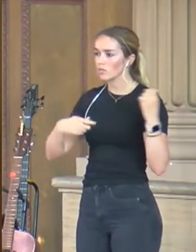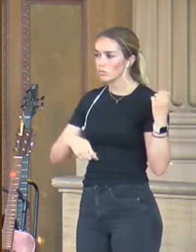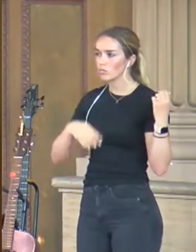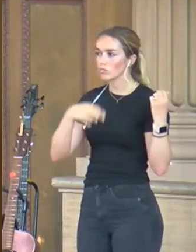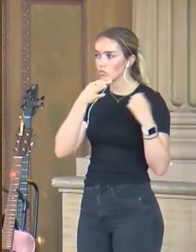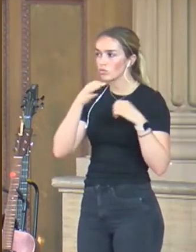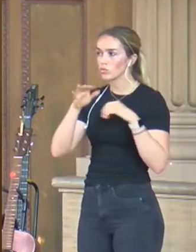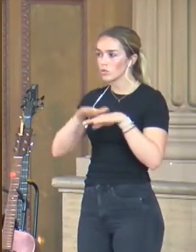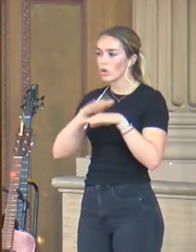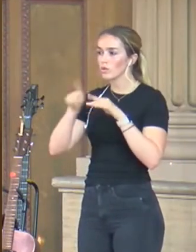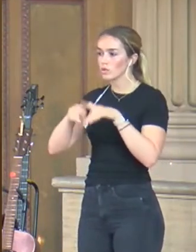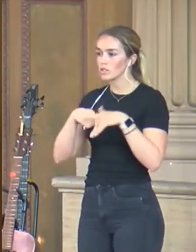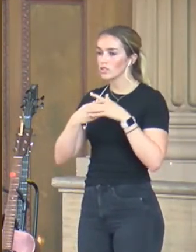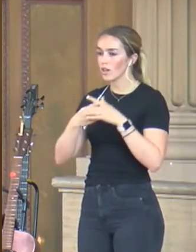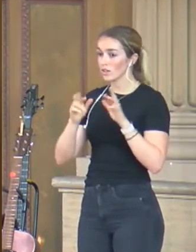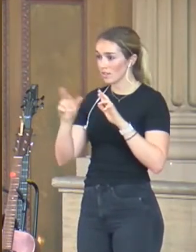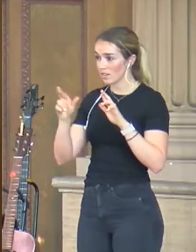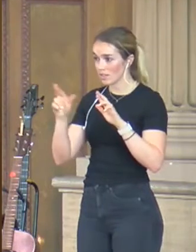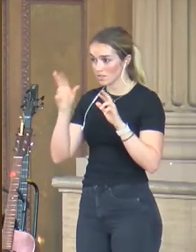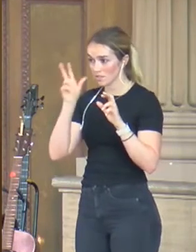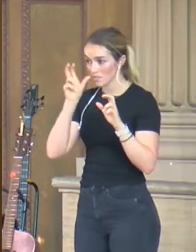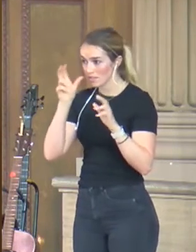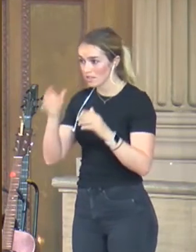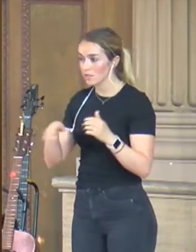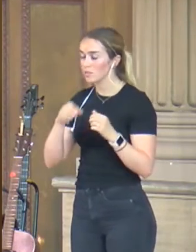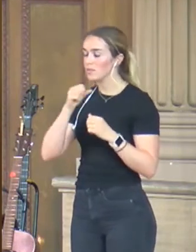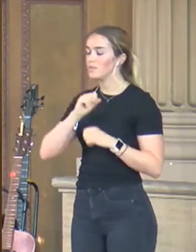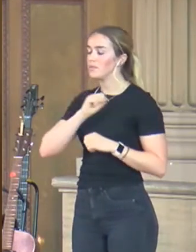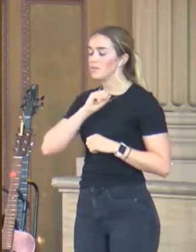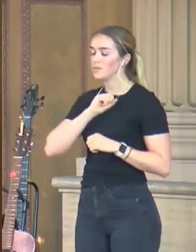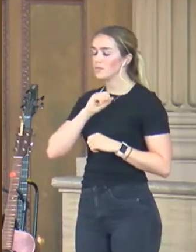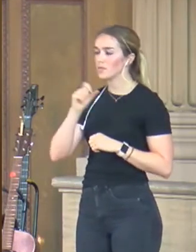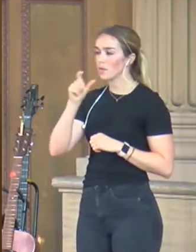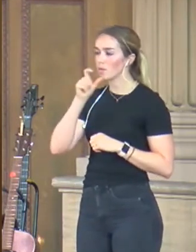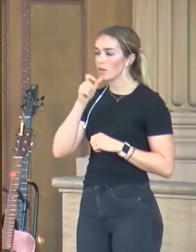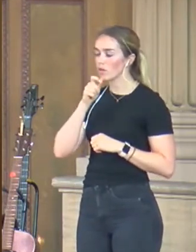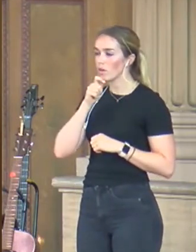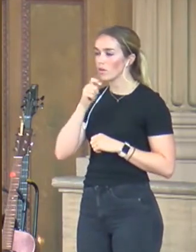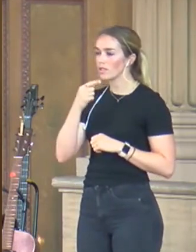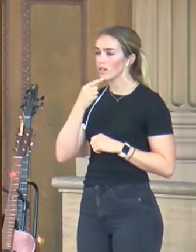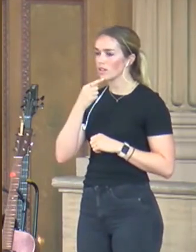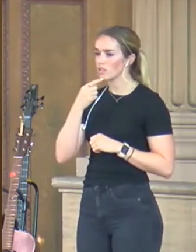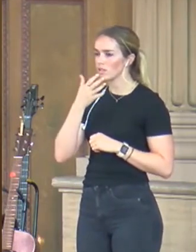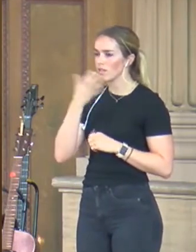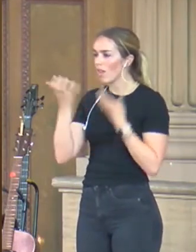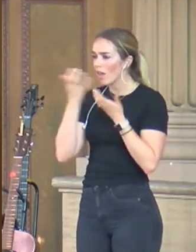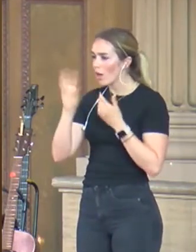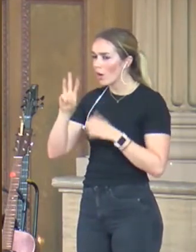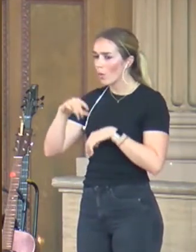and really like building up the passion in the room and then she would lean into the microphone and just make whale noises